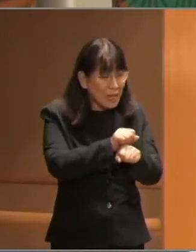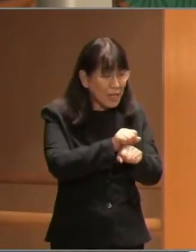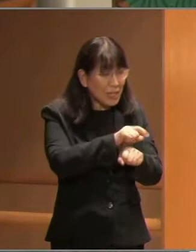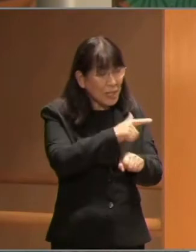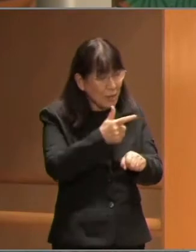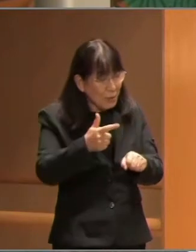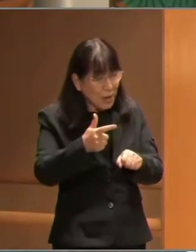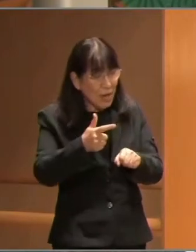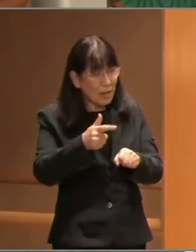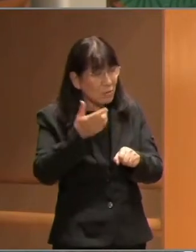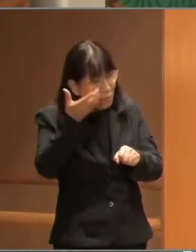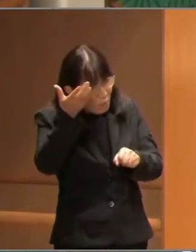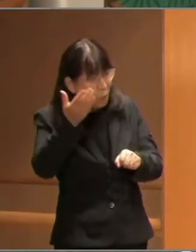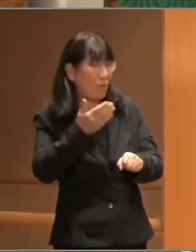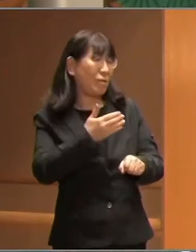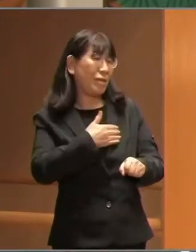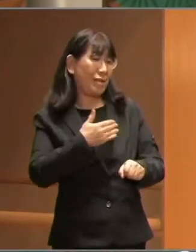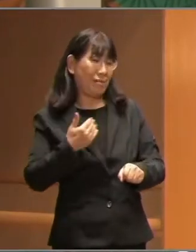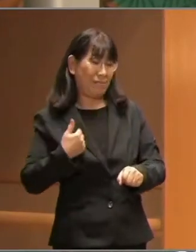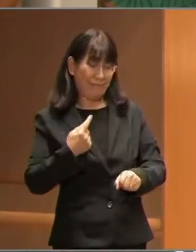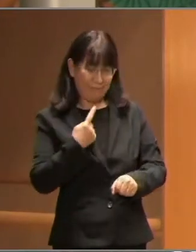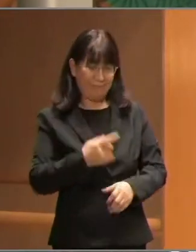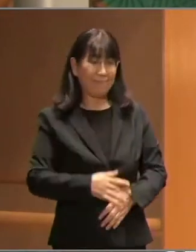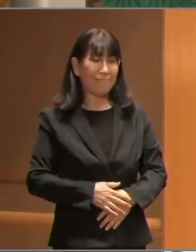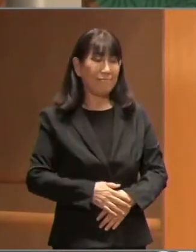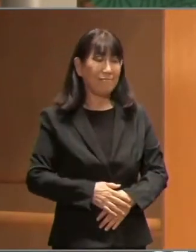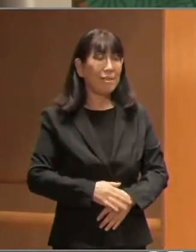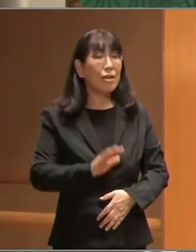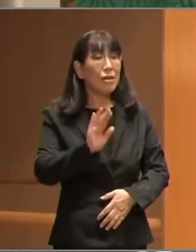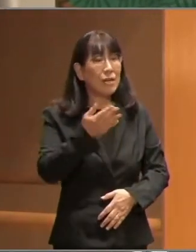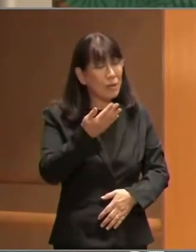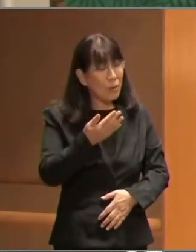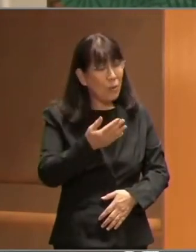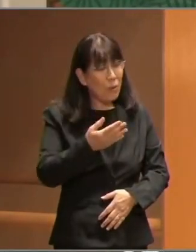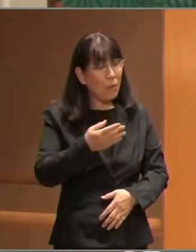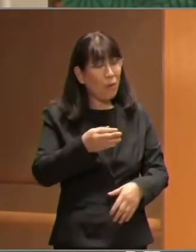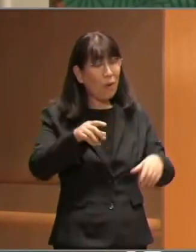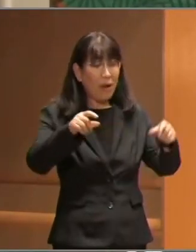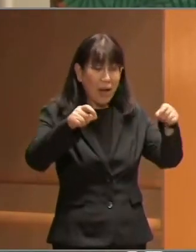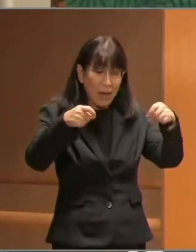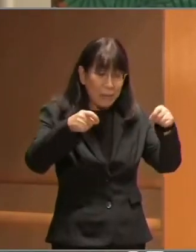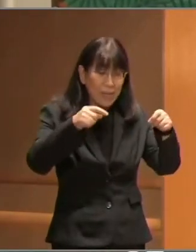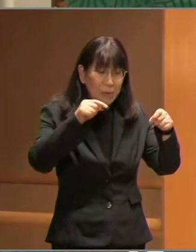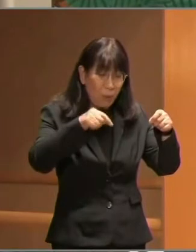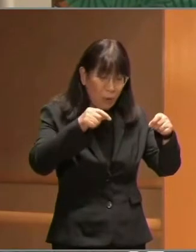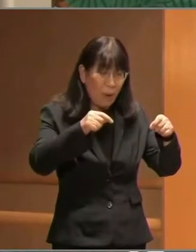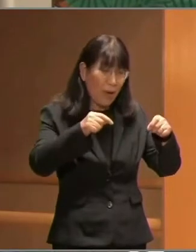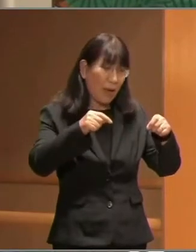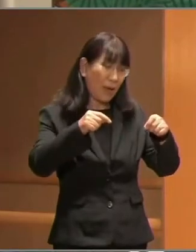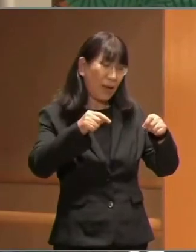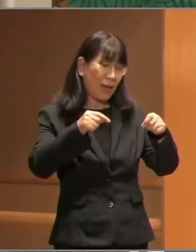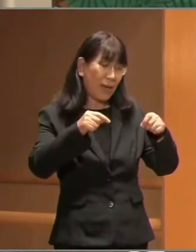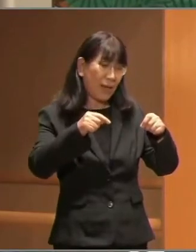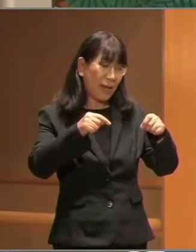So that's the estimate we have from our experience regarding the wooden materials.